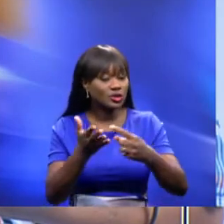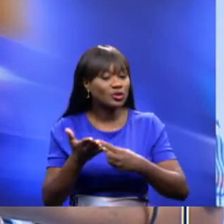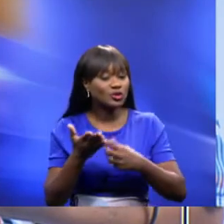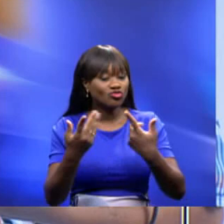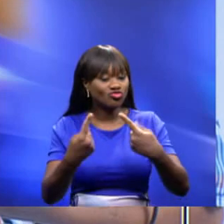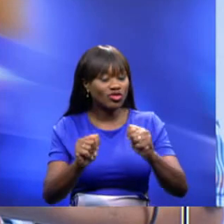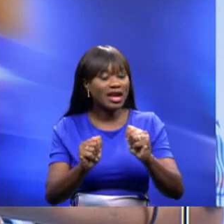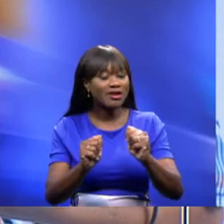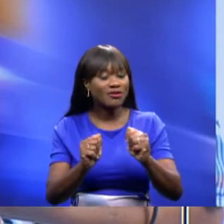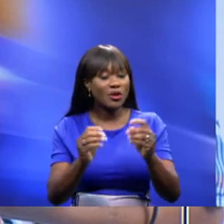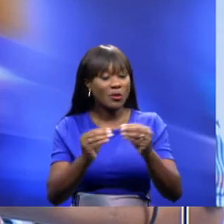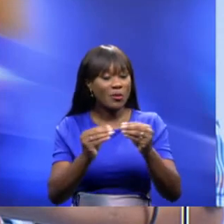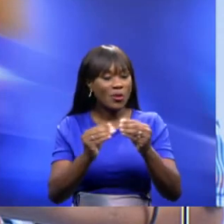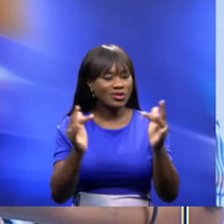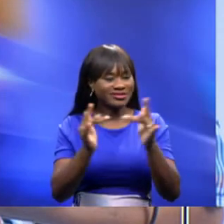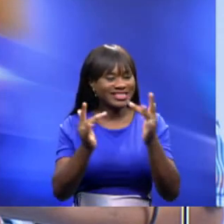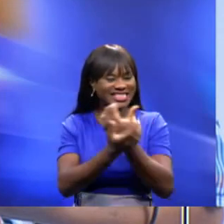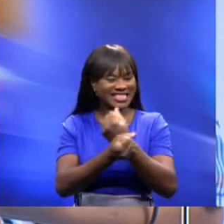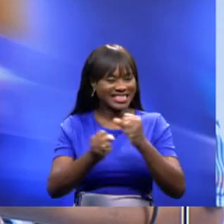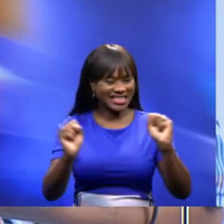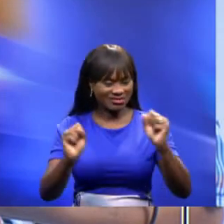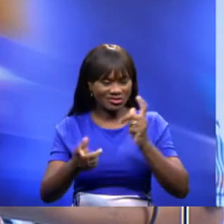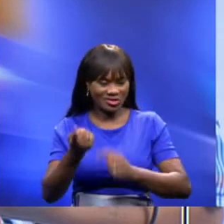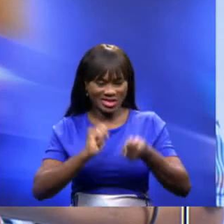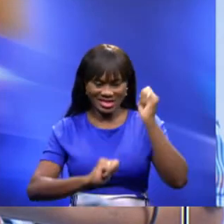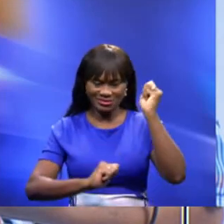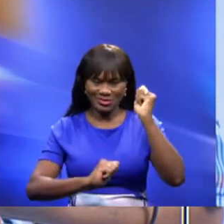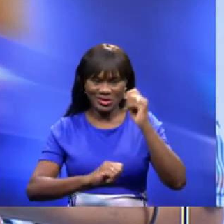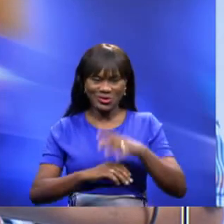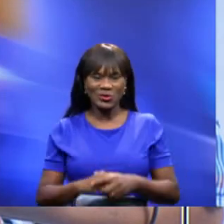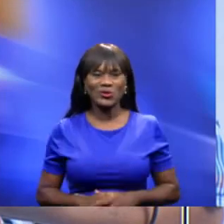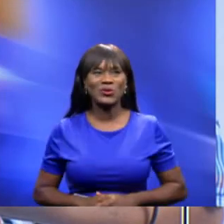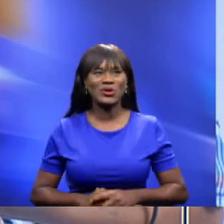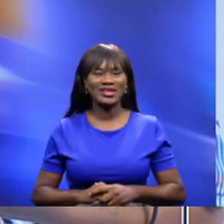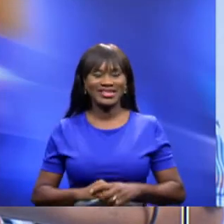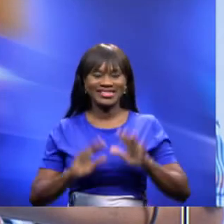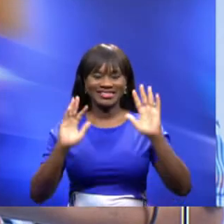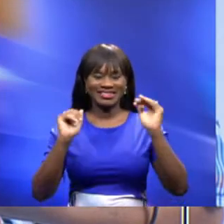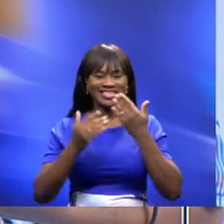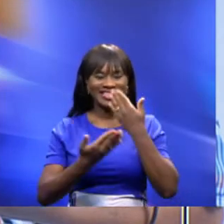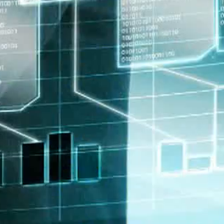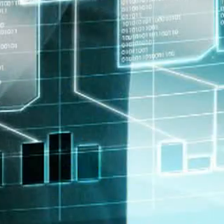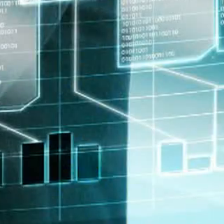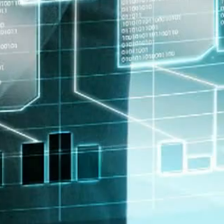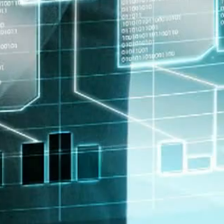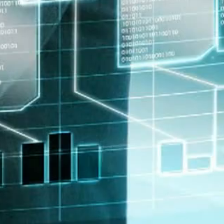to create a cyber-safe Trinidad and Tobago. I am Wendell Atian. Good evening.